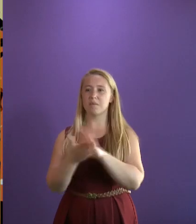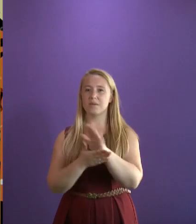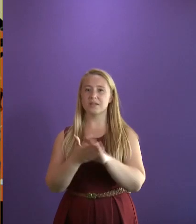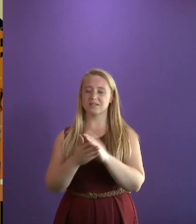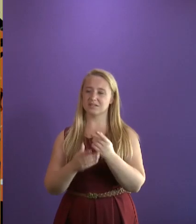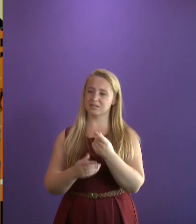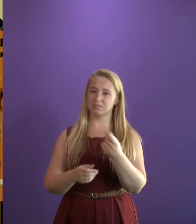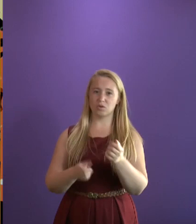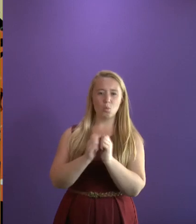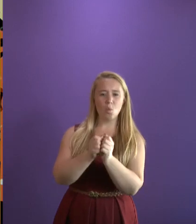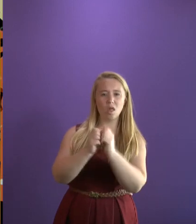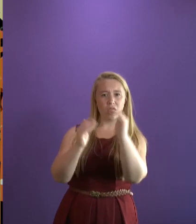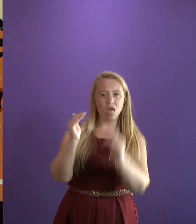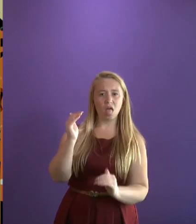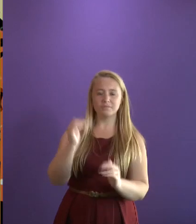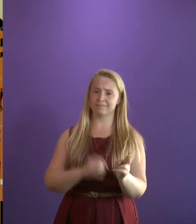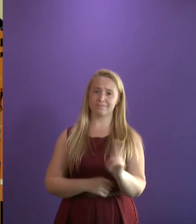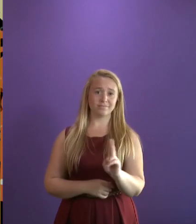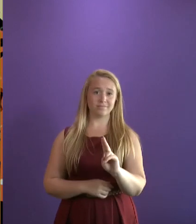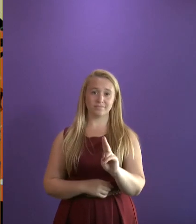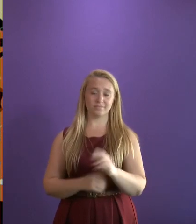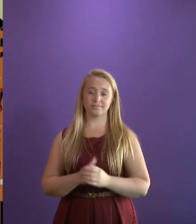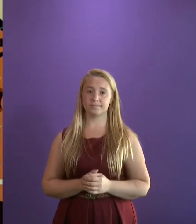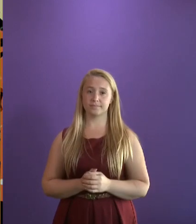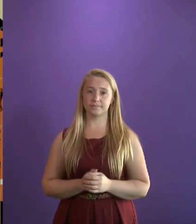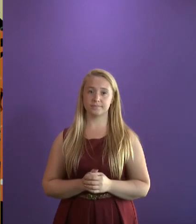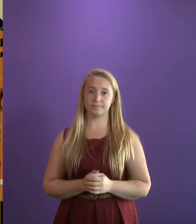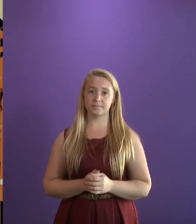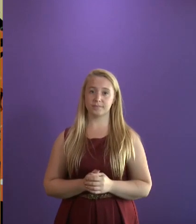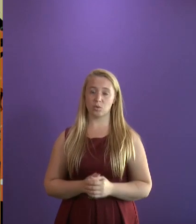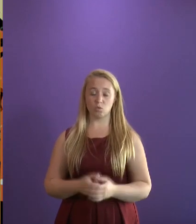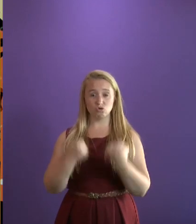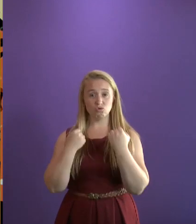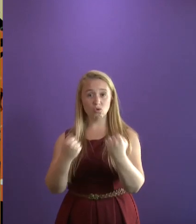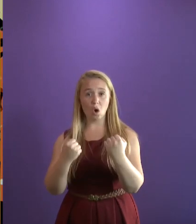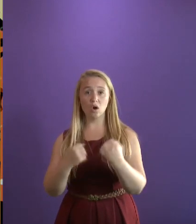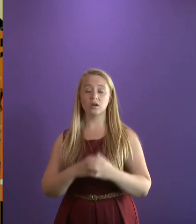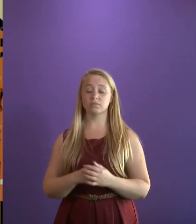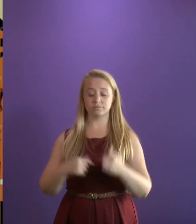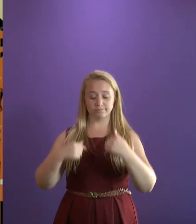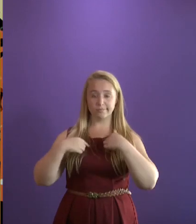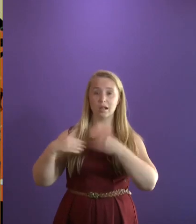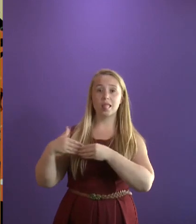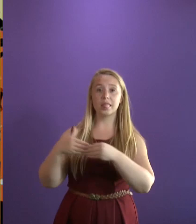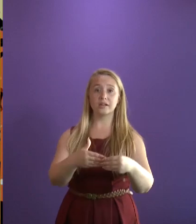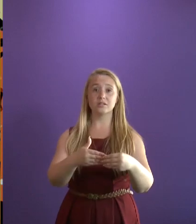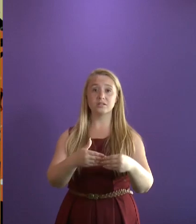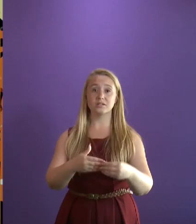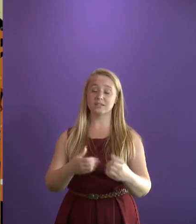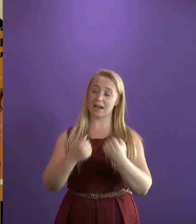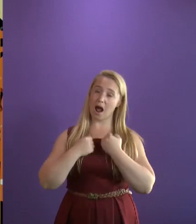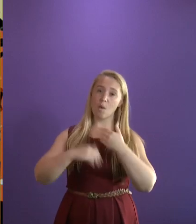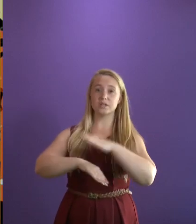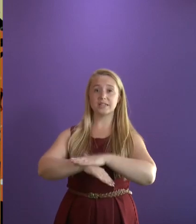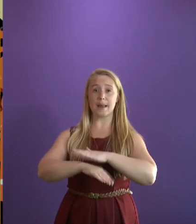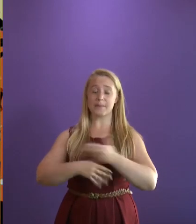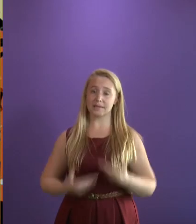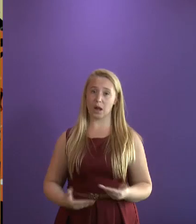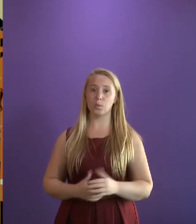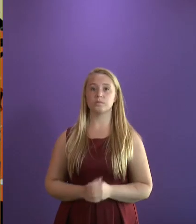really important message to get out to everybody. We are strong, we're leaders, and it's our time to stand. Thank you.